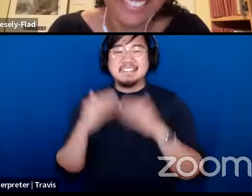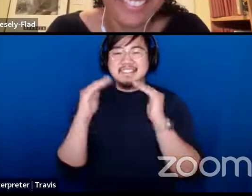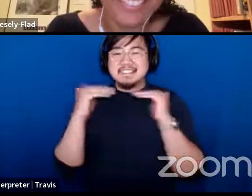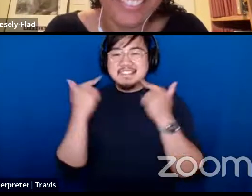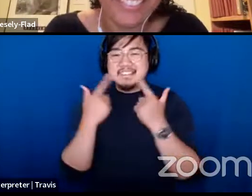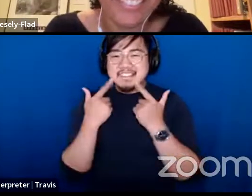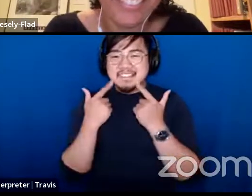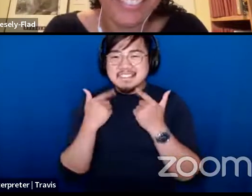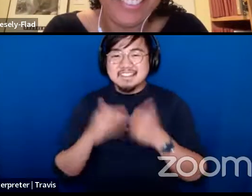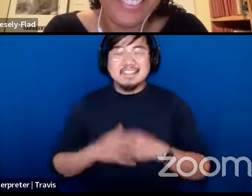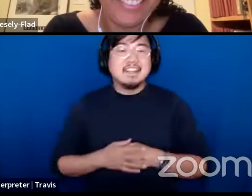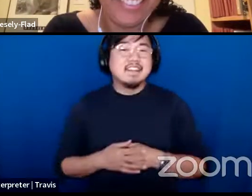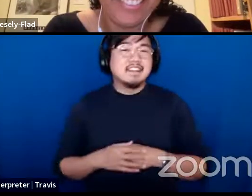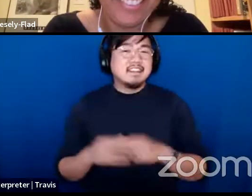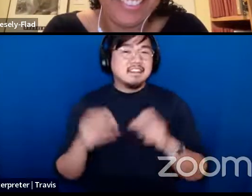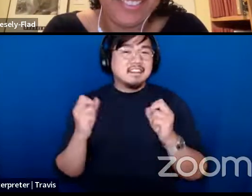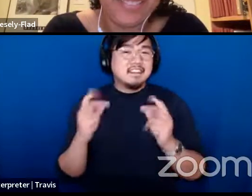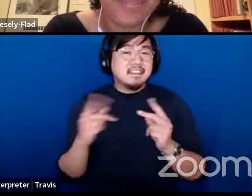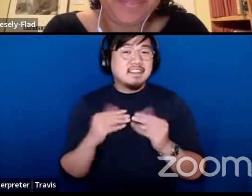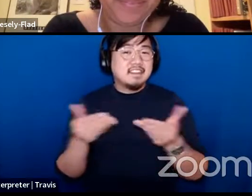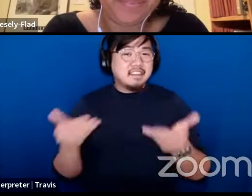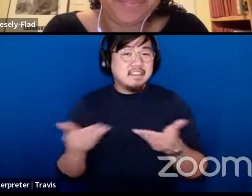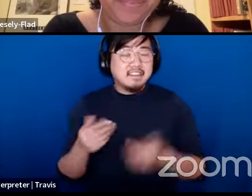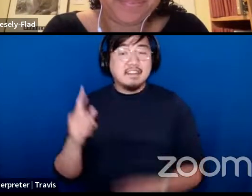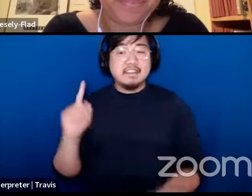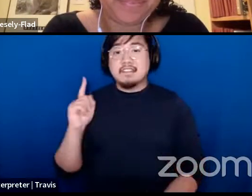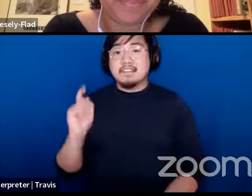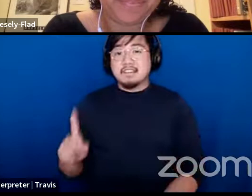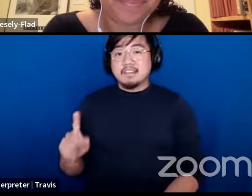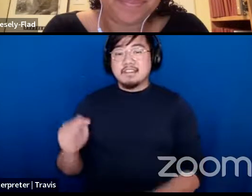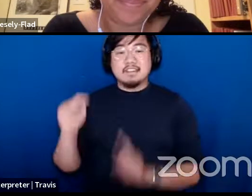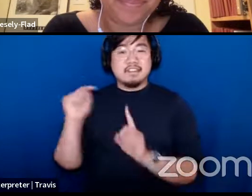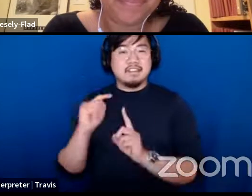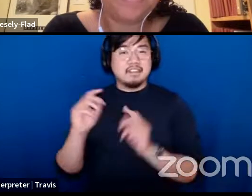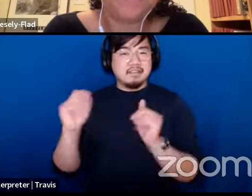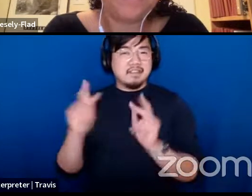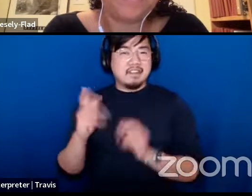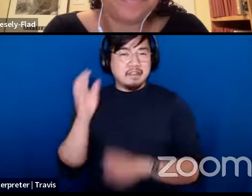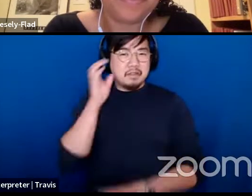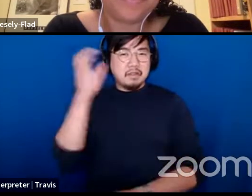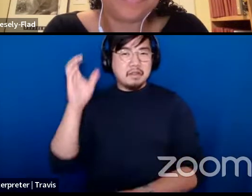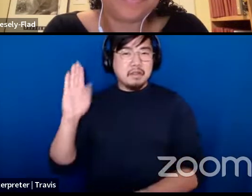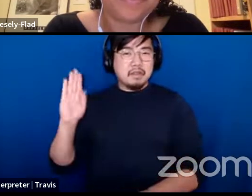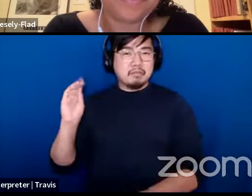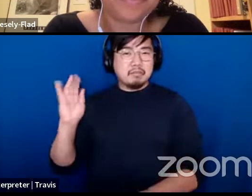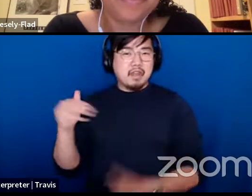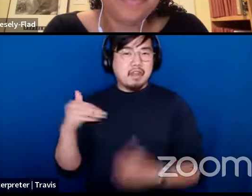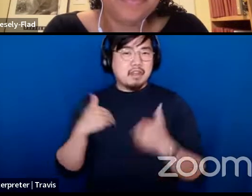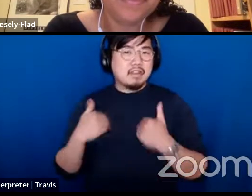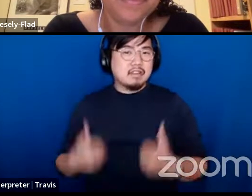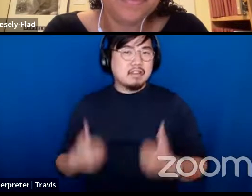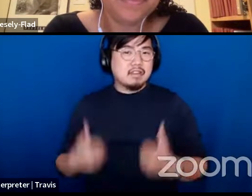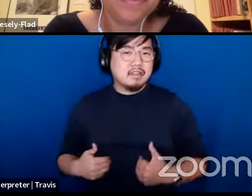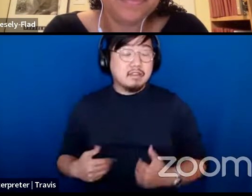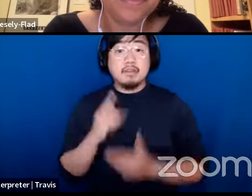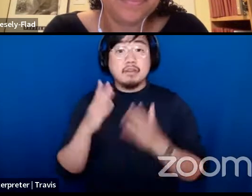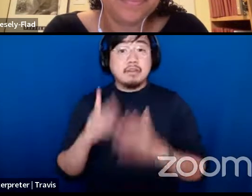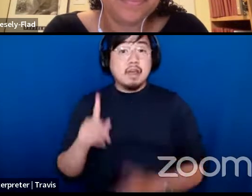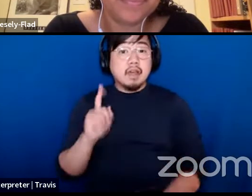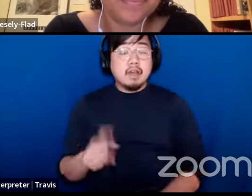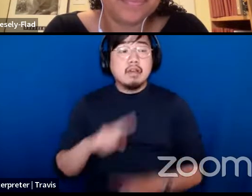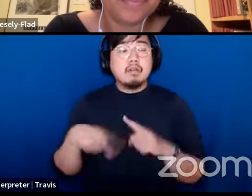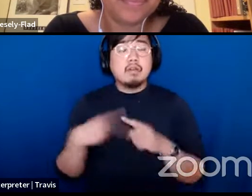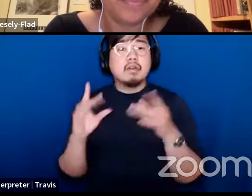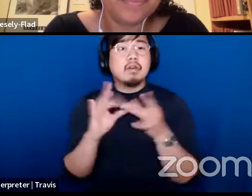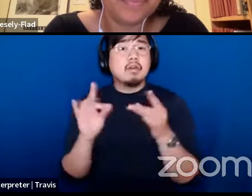and I'll invite in this first question, bringing us back to the body. So this person is asking, when you say bodies